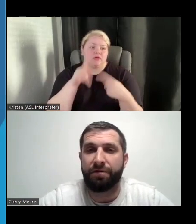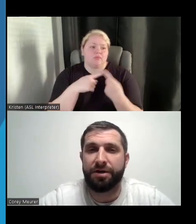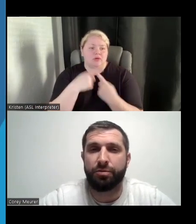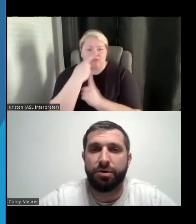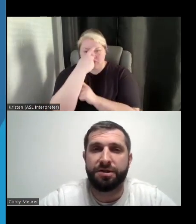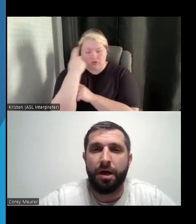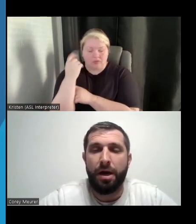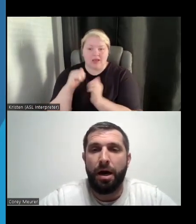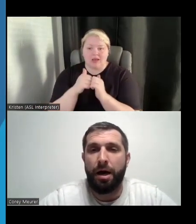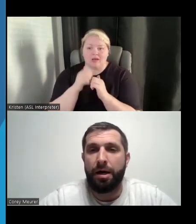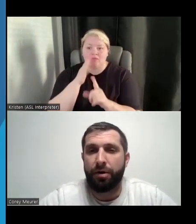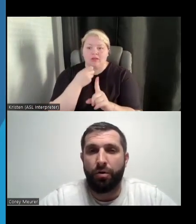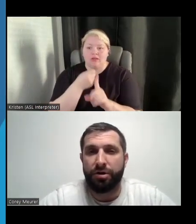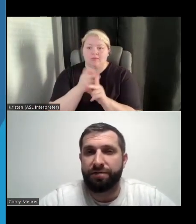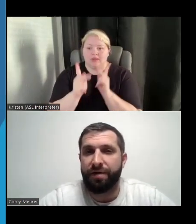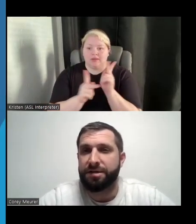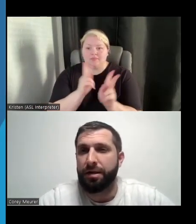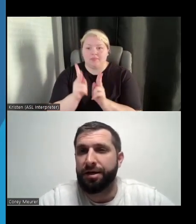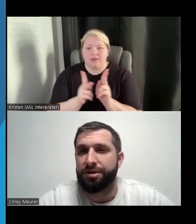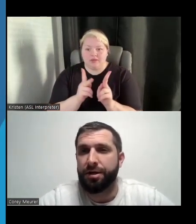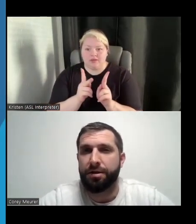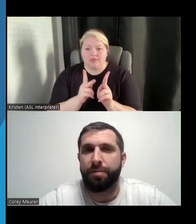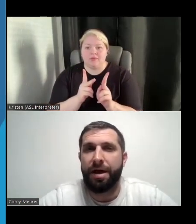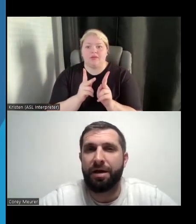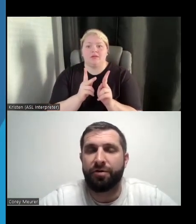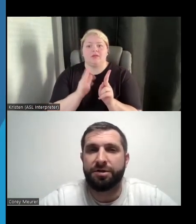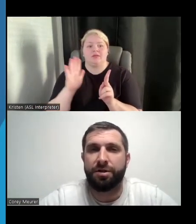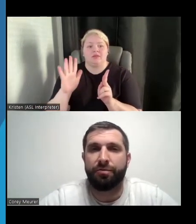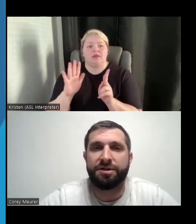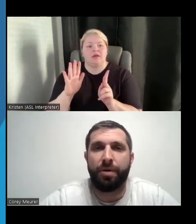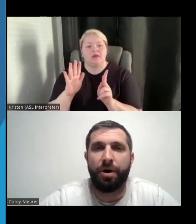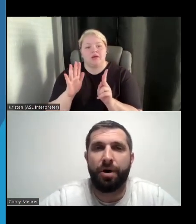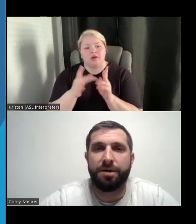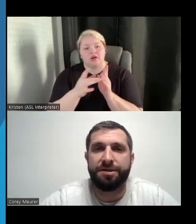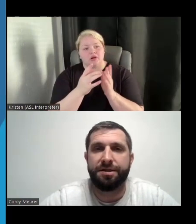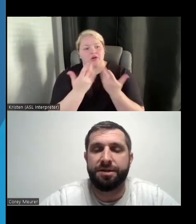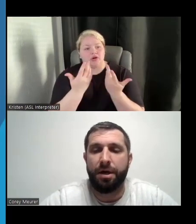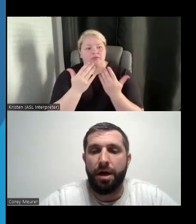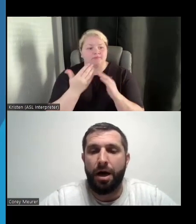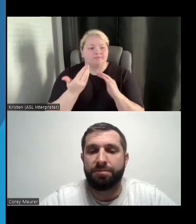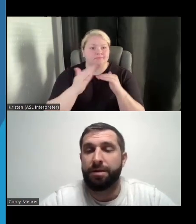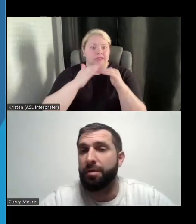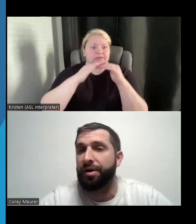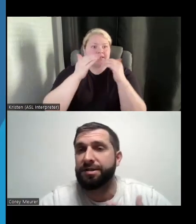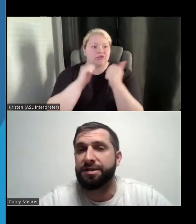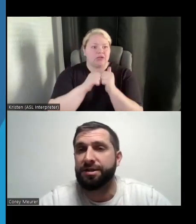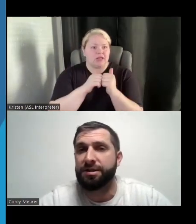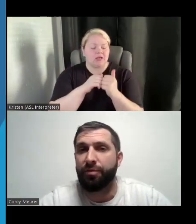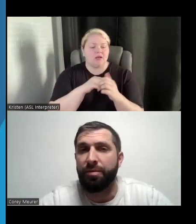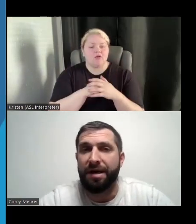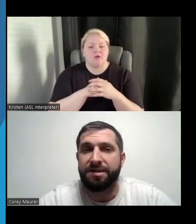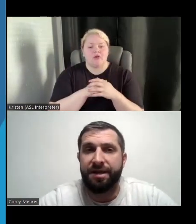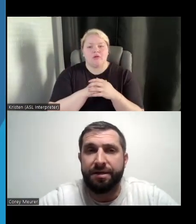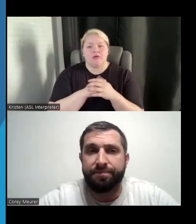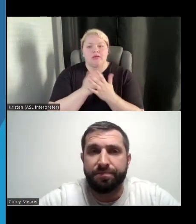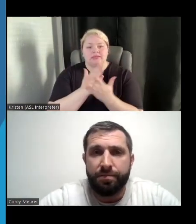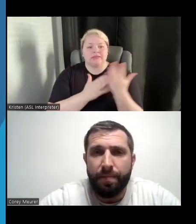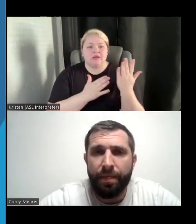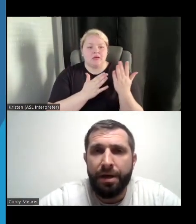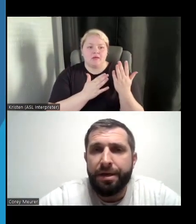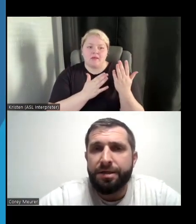on individuals in their course of escalation, the behaviors, the responses, some of the presentations that we may